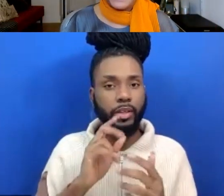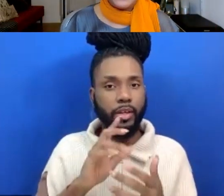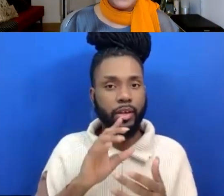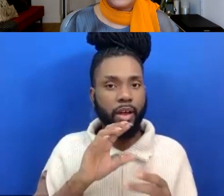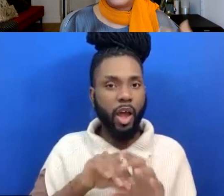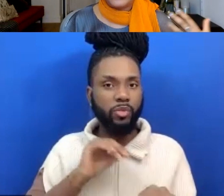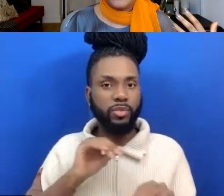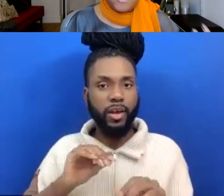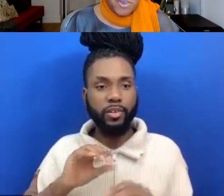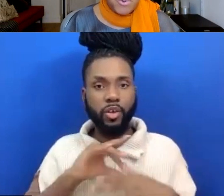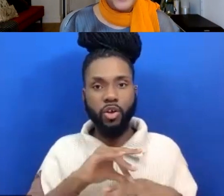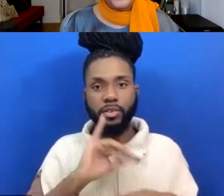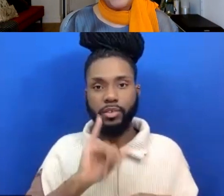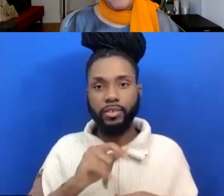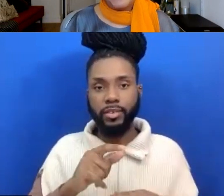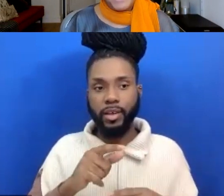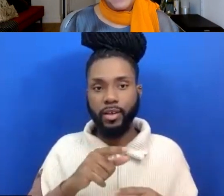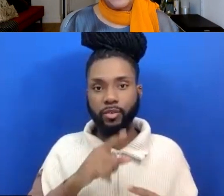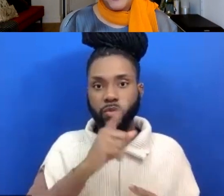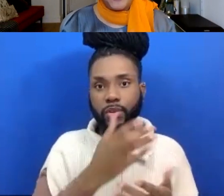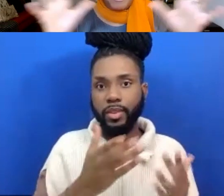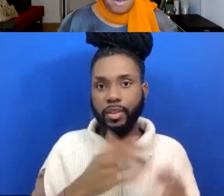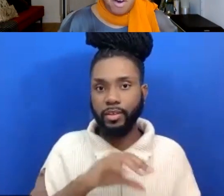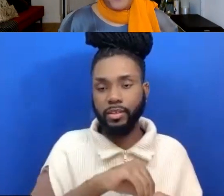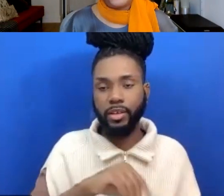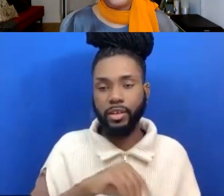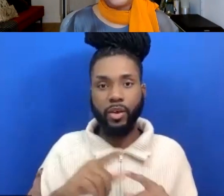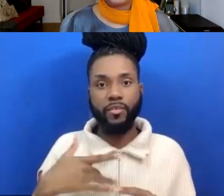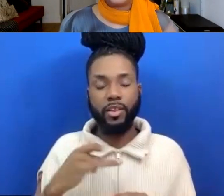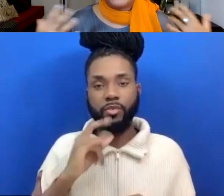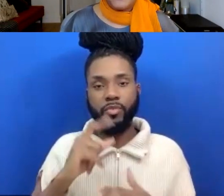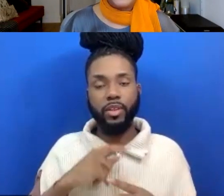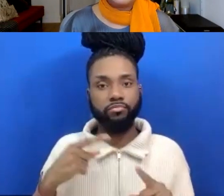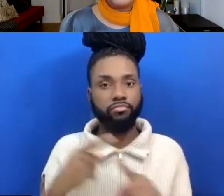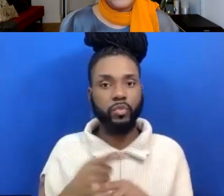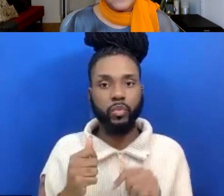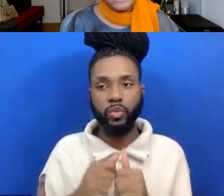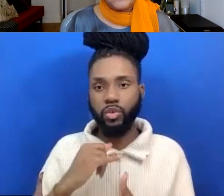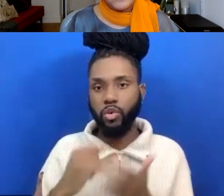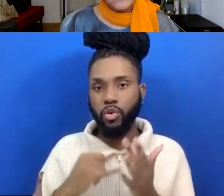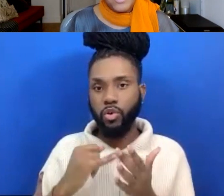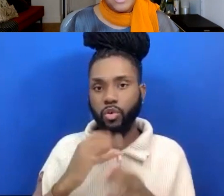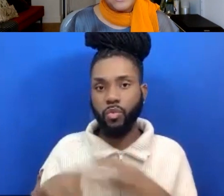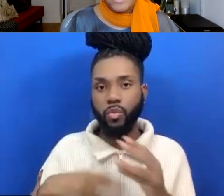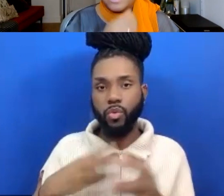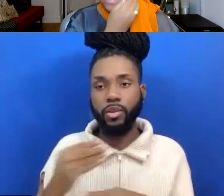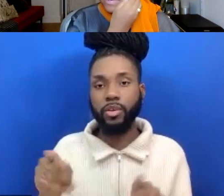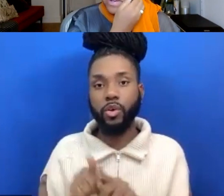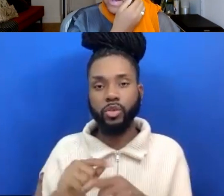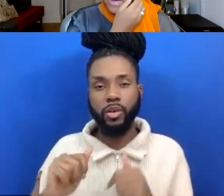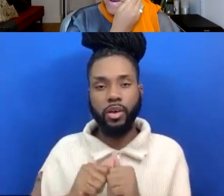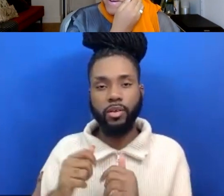seen, and made. And I think that's so problematic of just the art world in general and the ways in which the histories of art